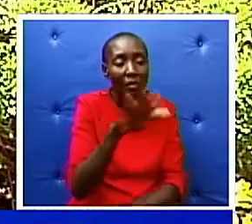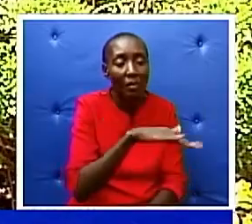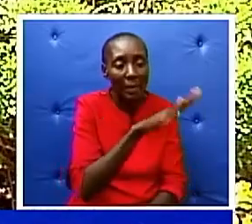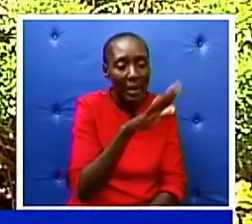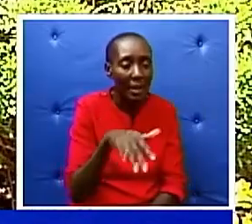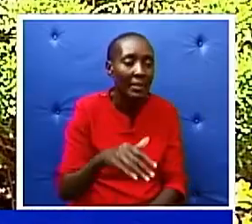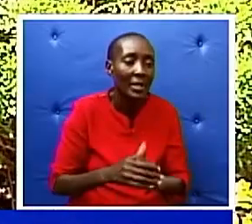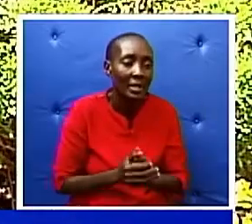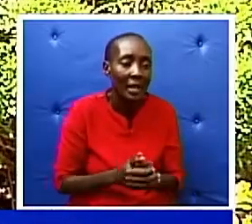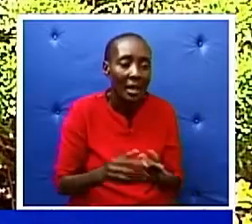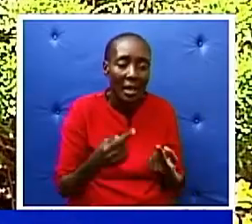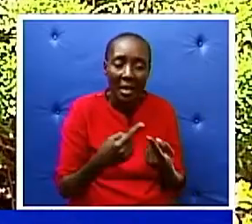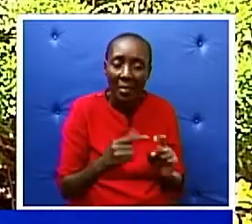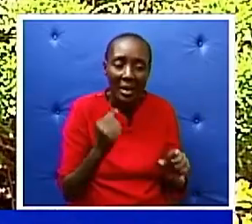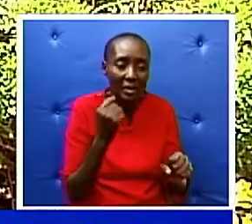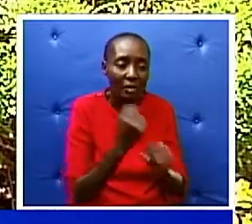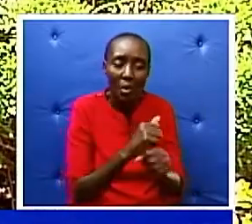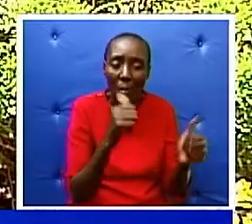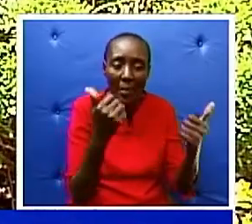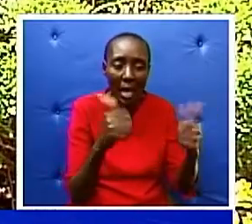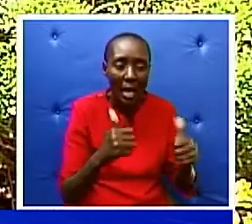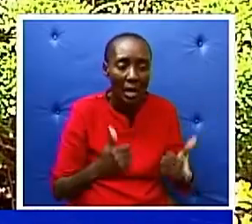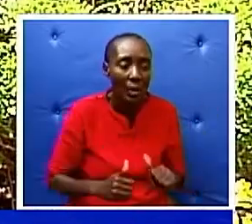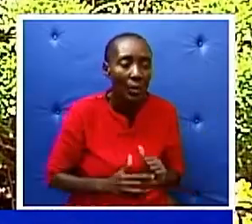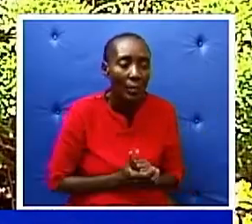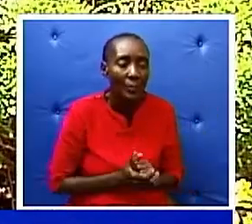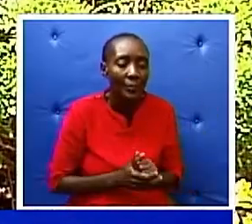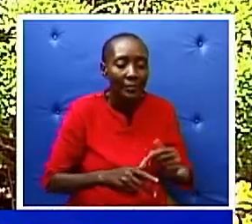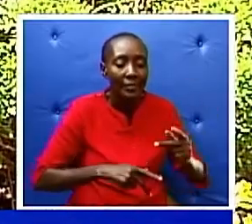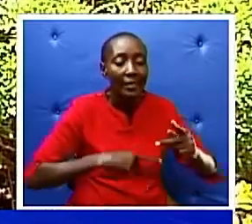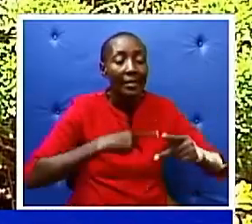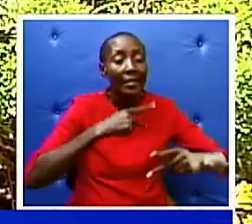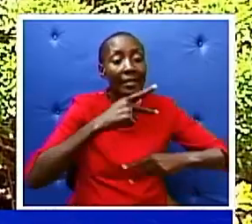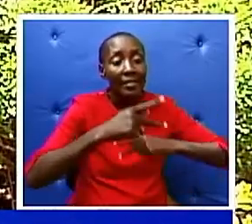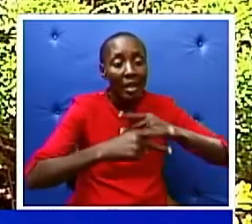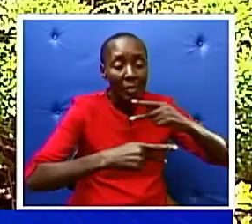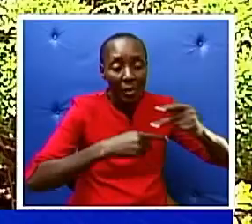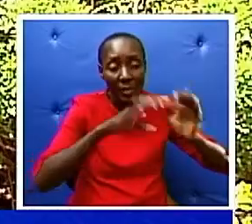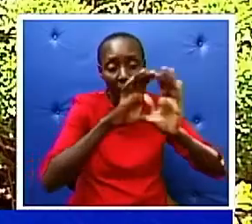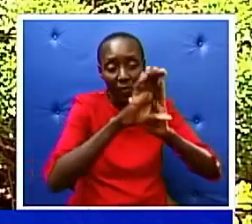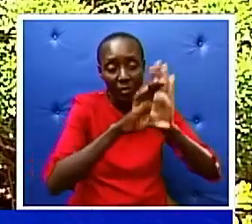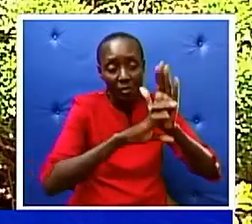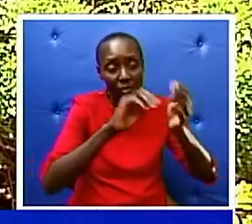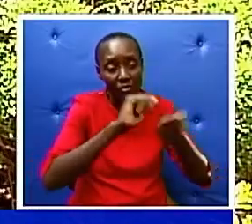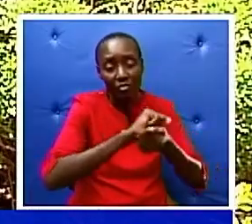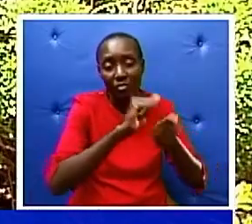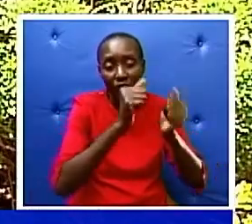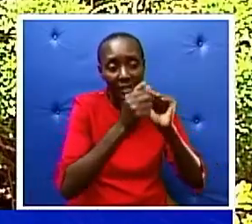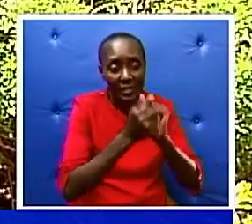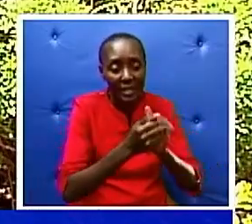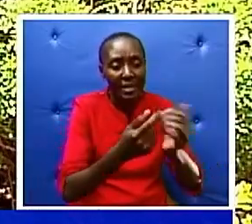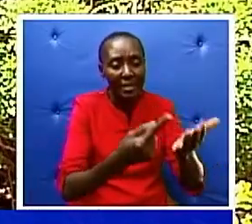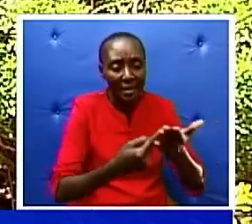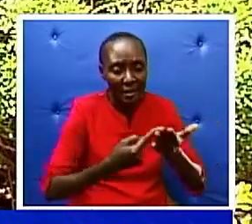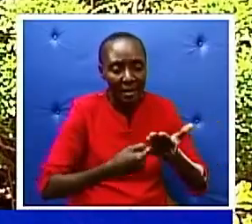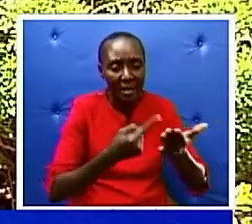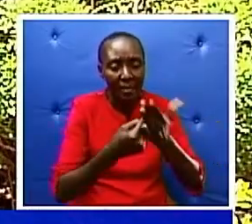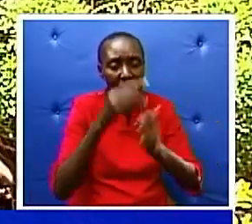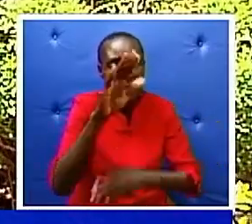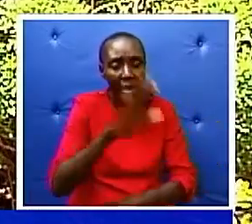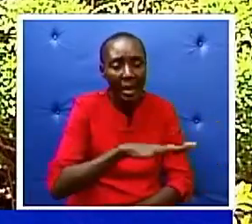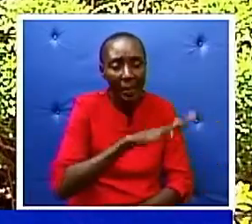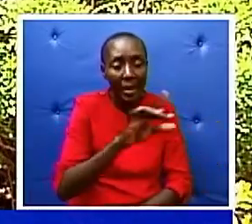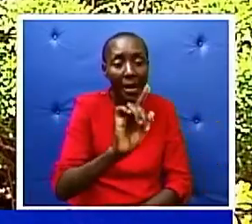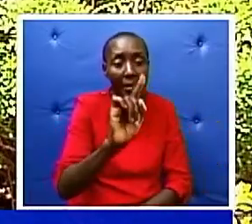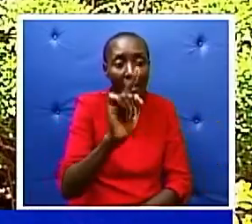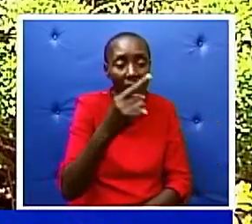And he has not done that. The process for constitutional amendment has to be debated in parliament and then brought